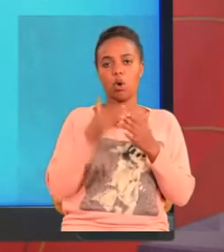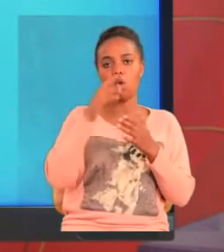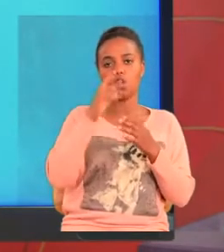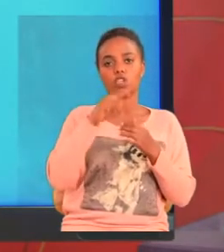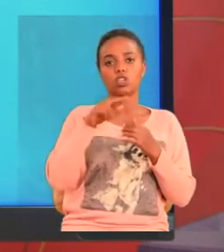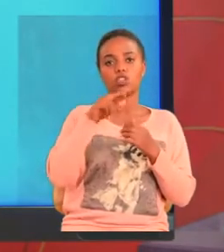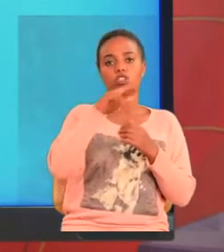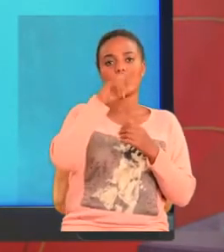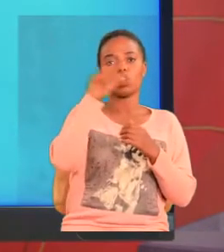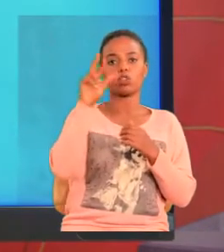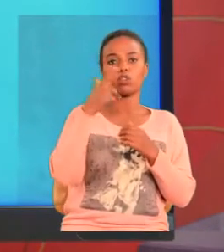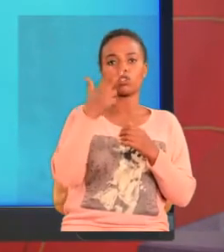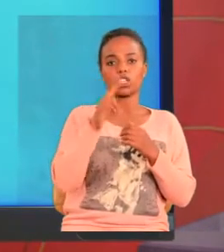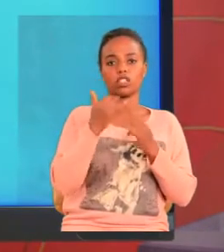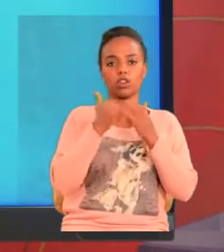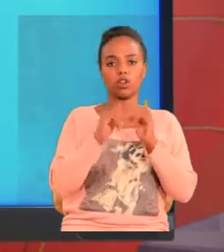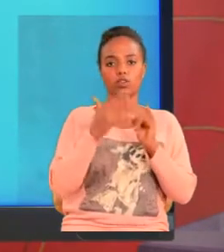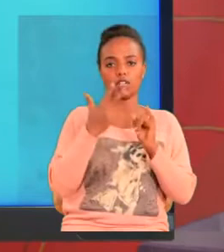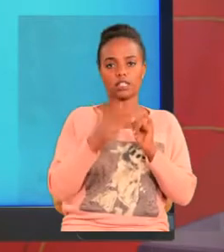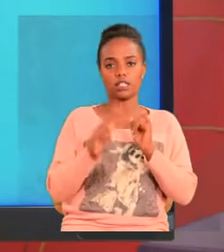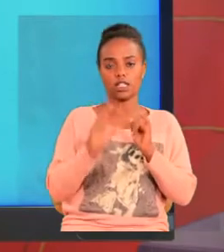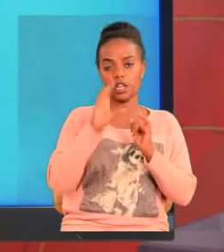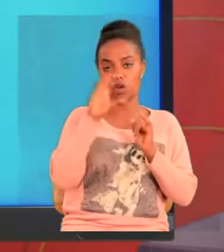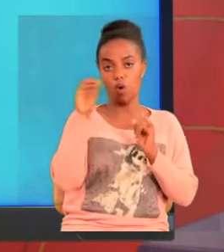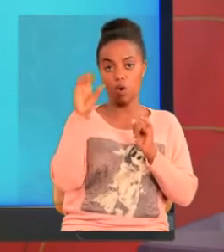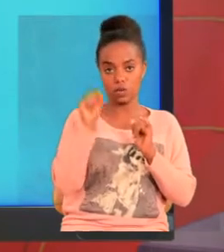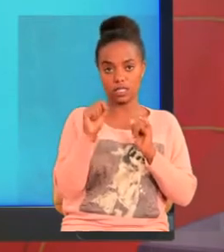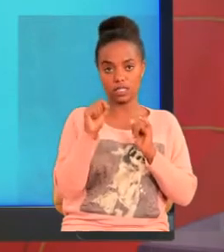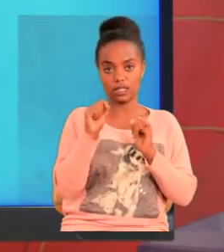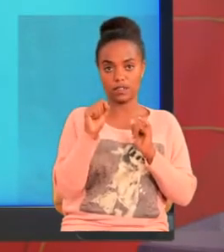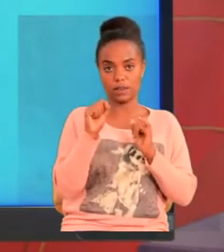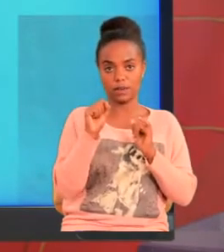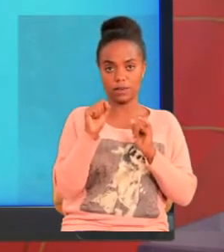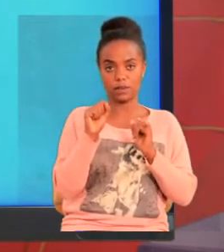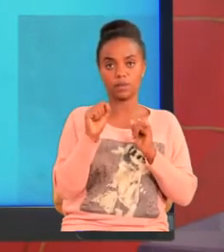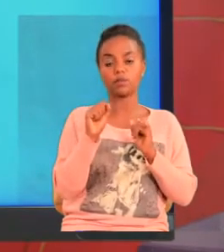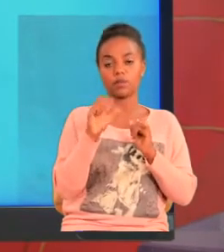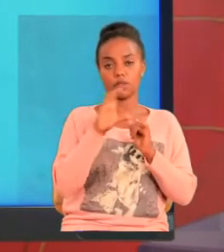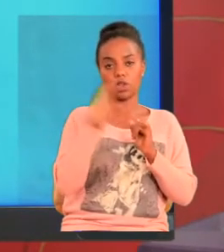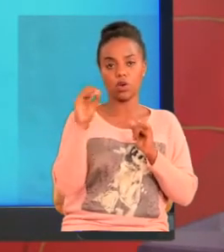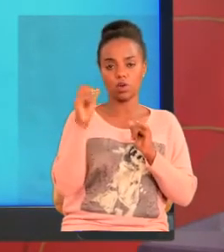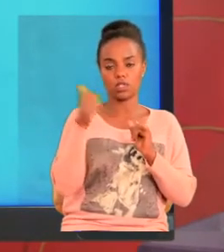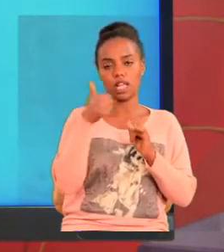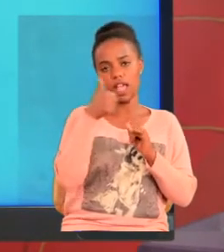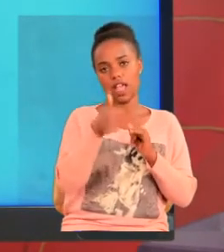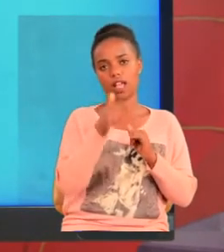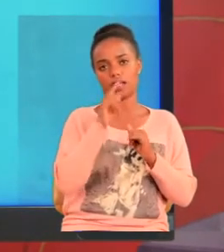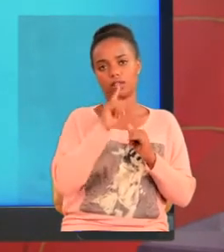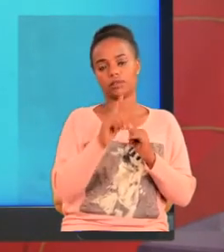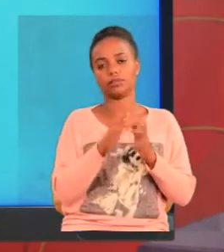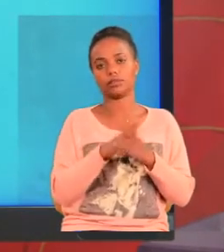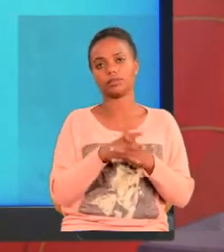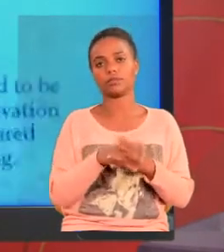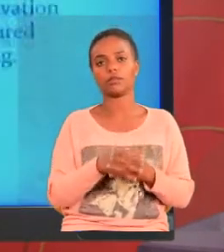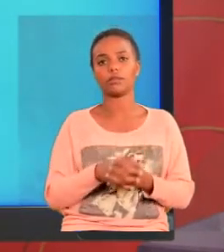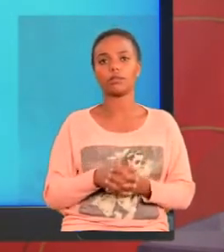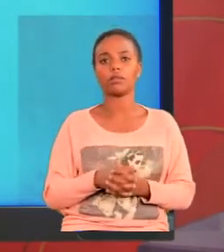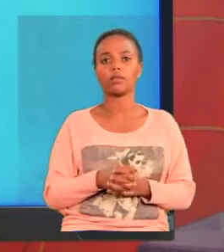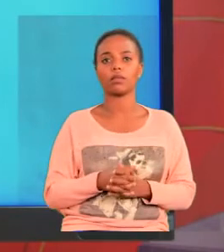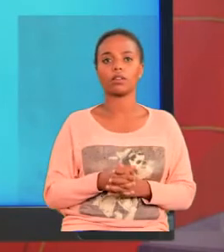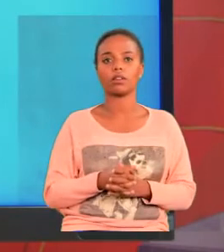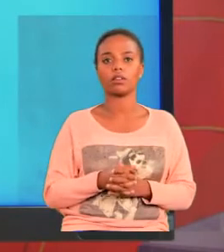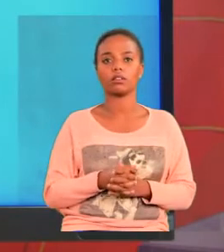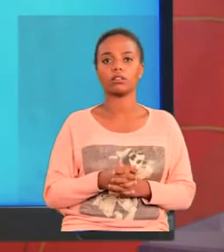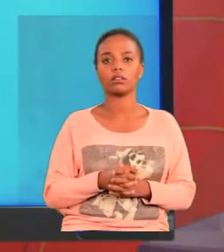13 over 13. This is the cosine of the angle, okay? It's not the angle, it's cos A. Okay, now next,